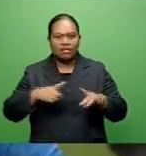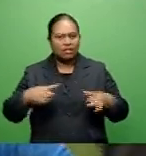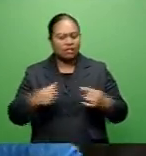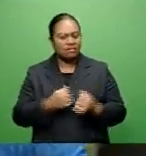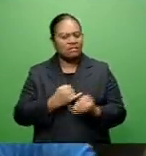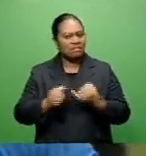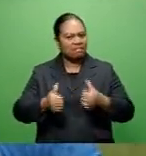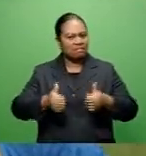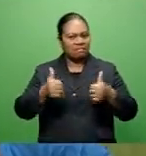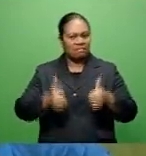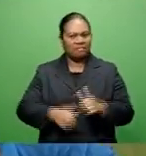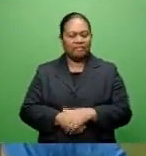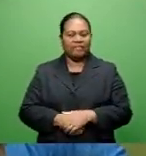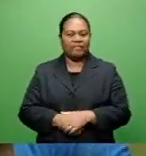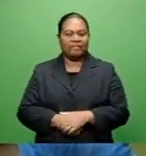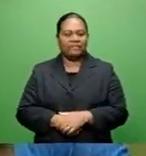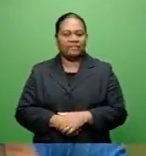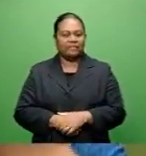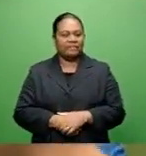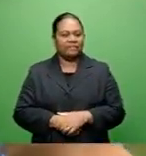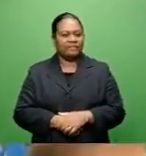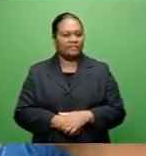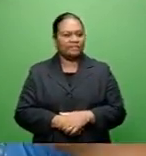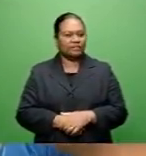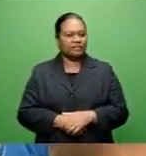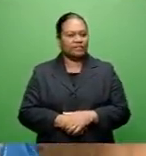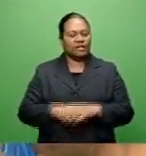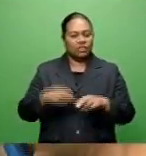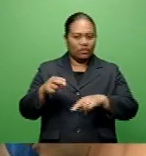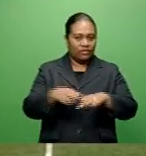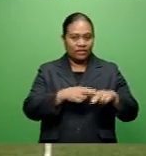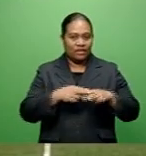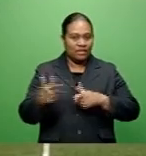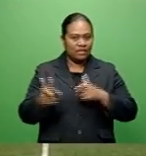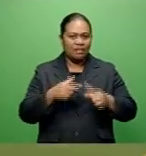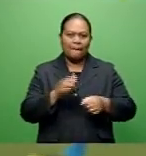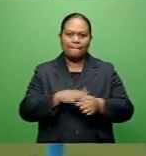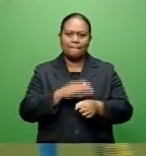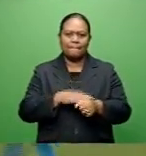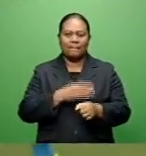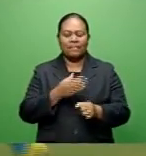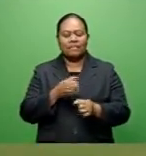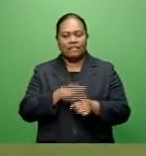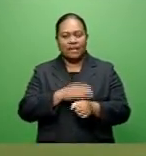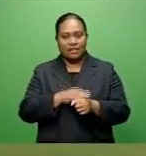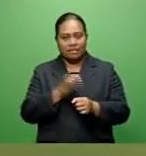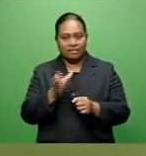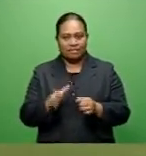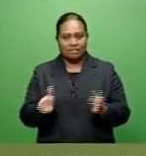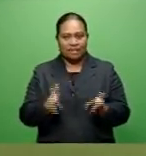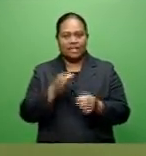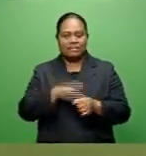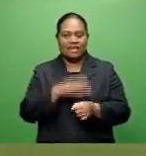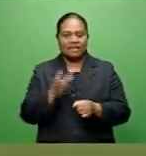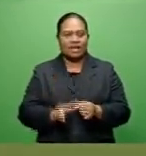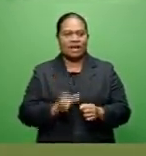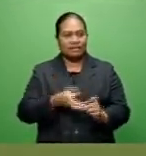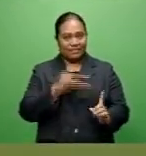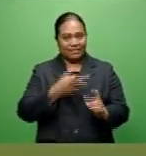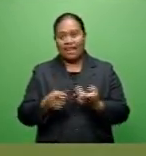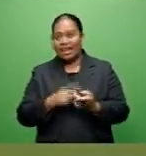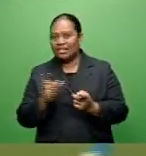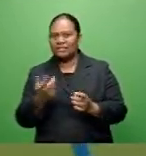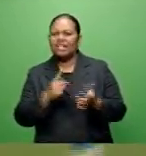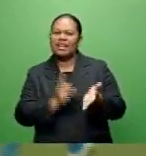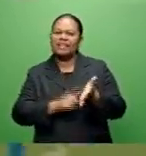does, that Vatemo used to do. Fiji Sevens playmaker Levi Ikanikonda says it was good to see his